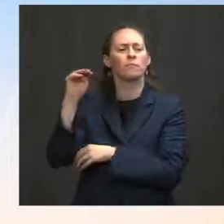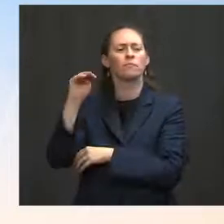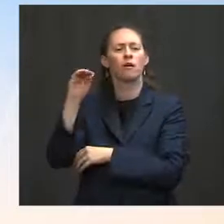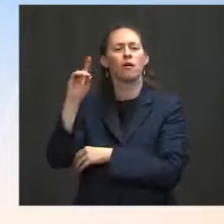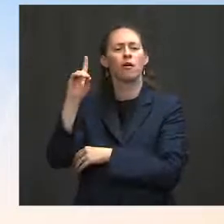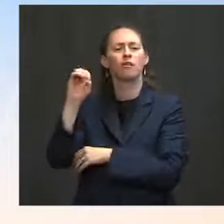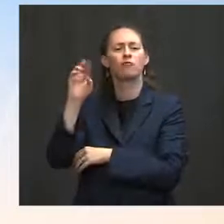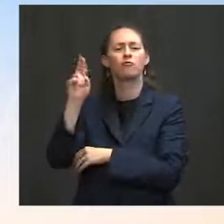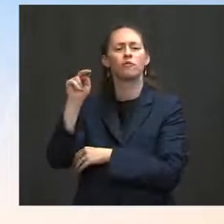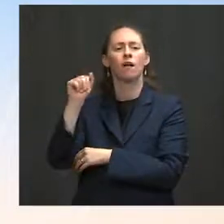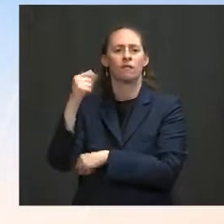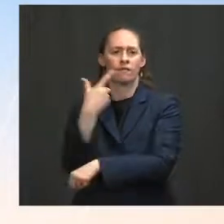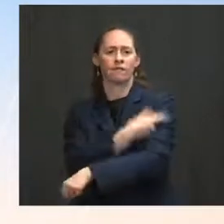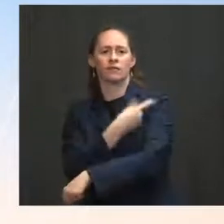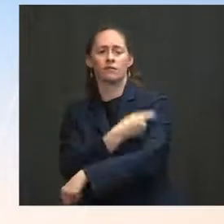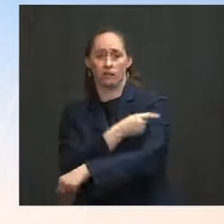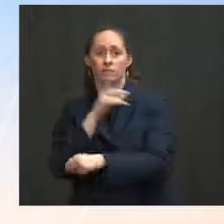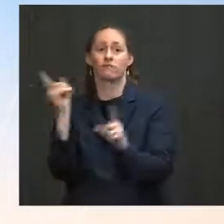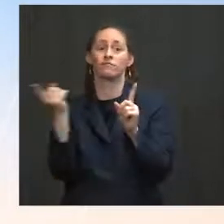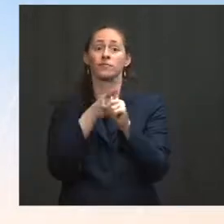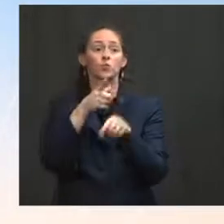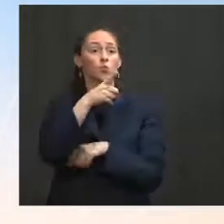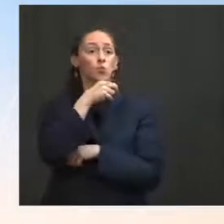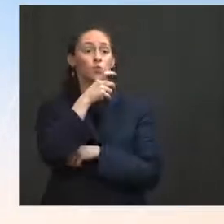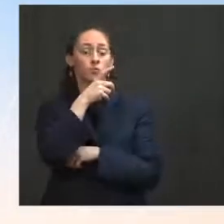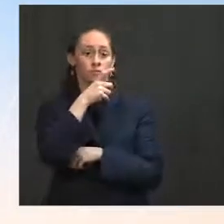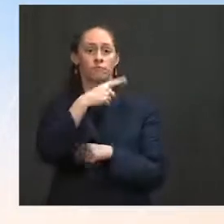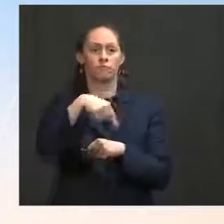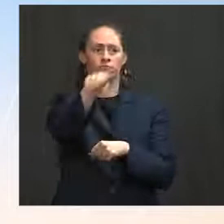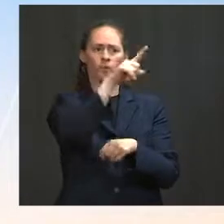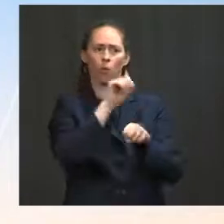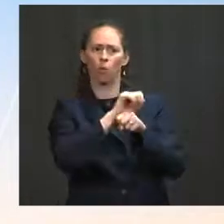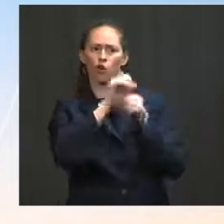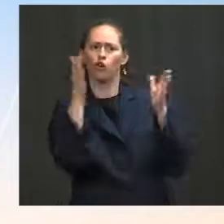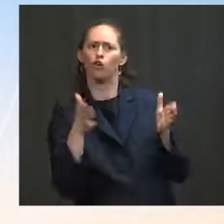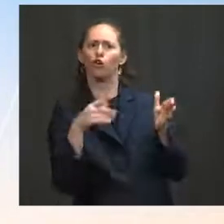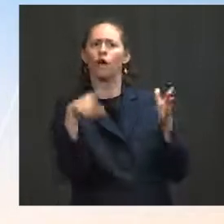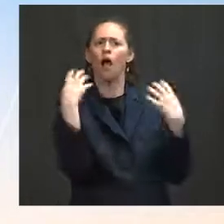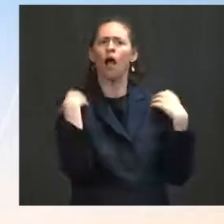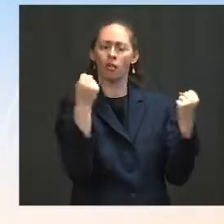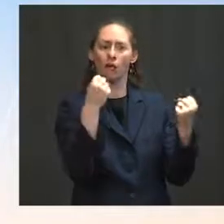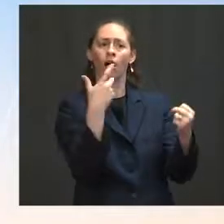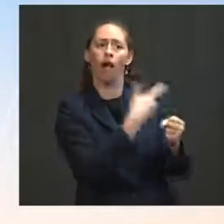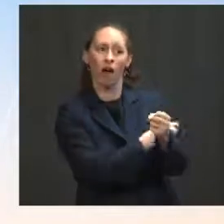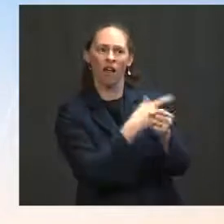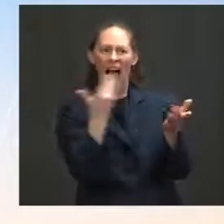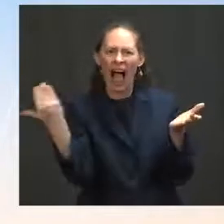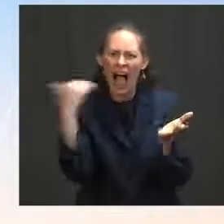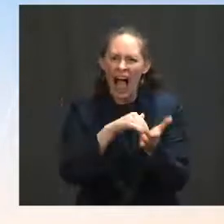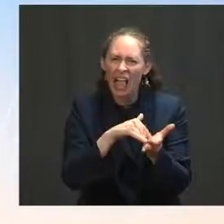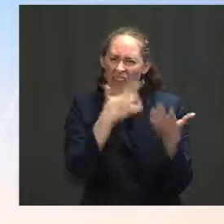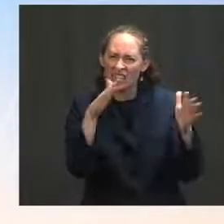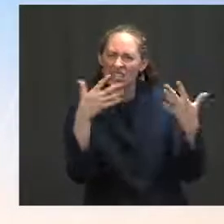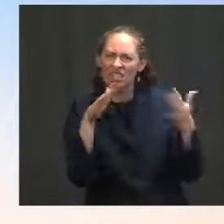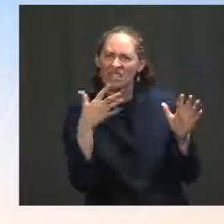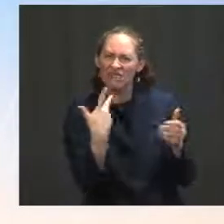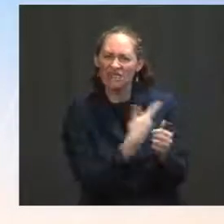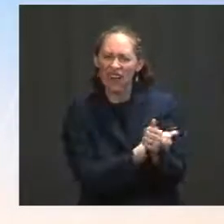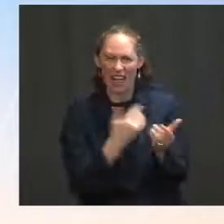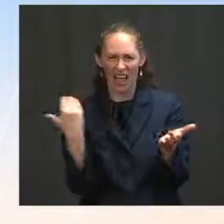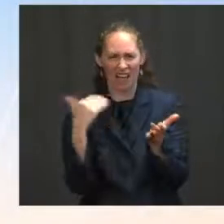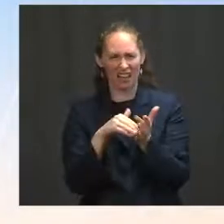healthcare workers who have already been vaccinated, fully vaccinated with Sinovac. So would you care to comment about